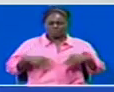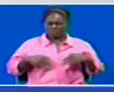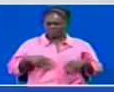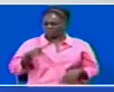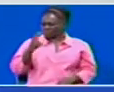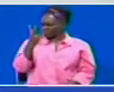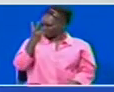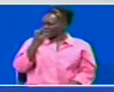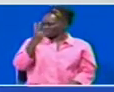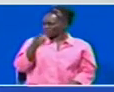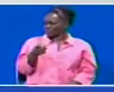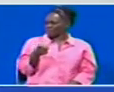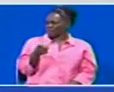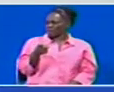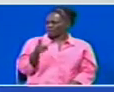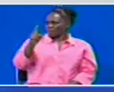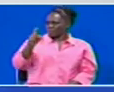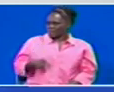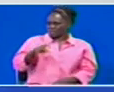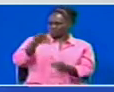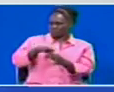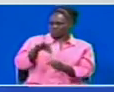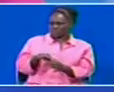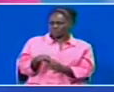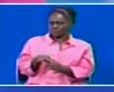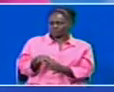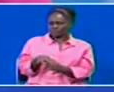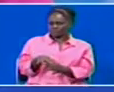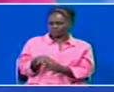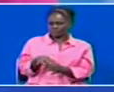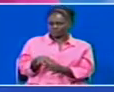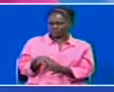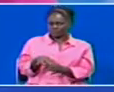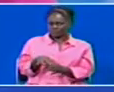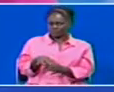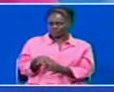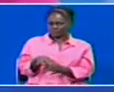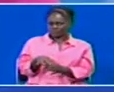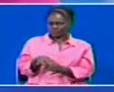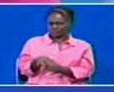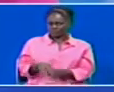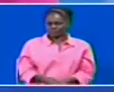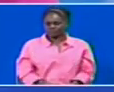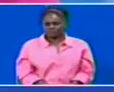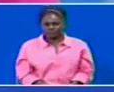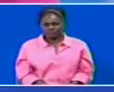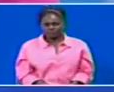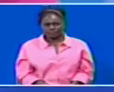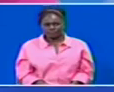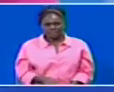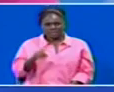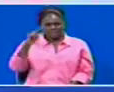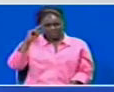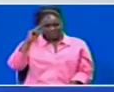malice into mandatory voting. Others are saying it should be the way to go. What do you think, Prof? I